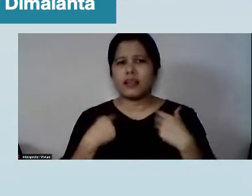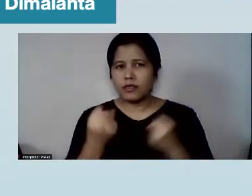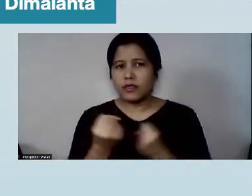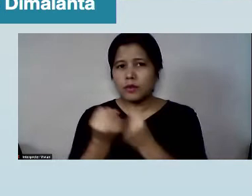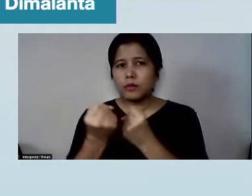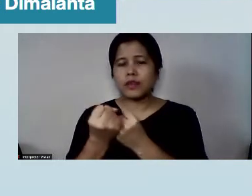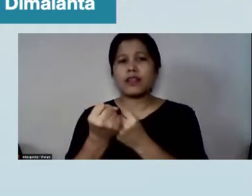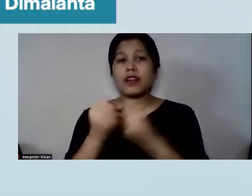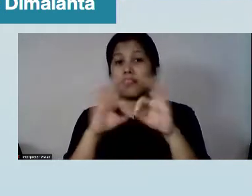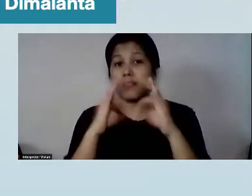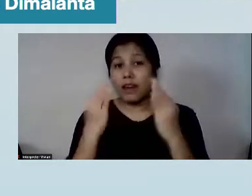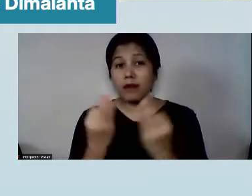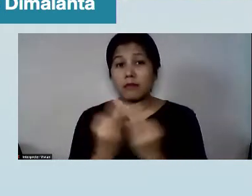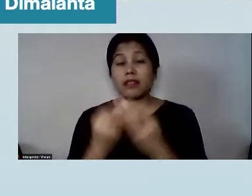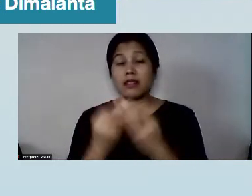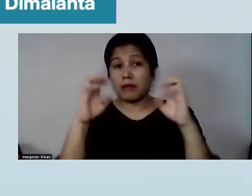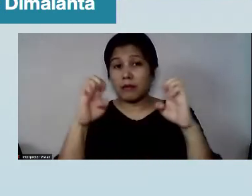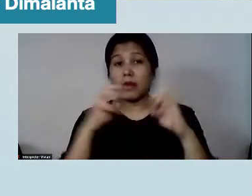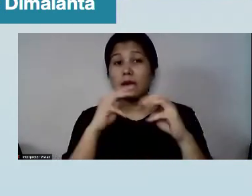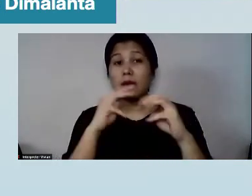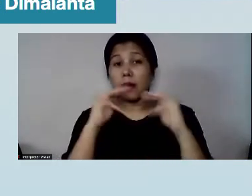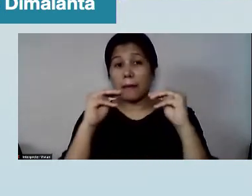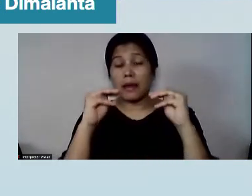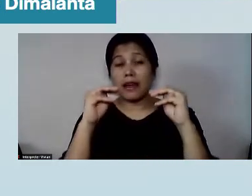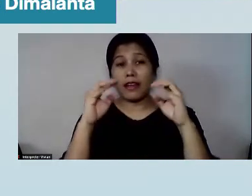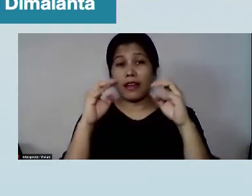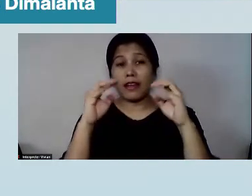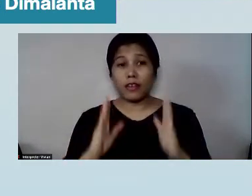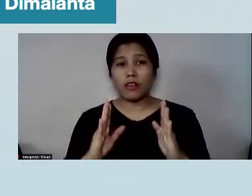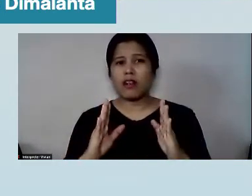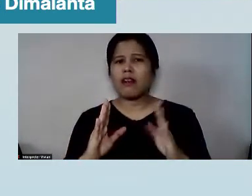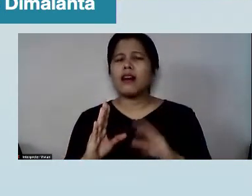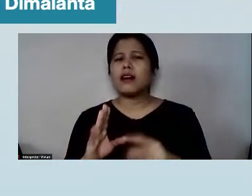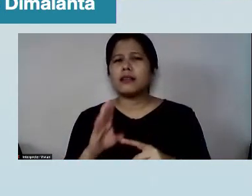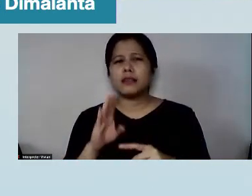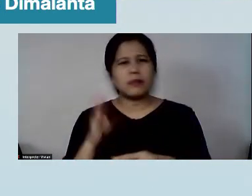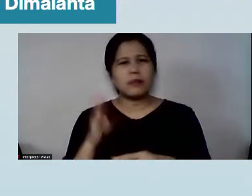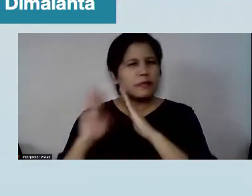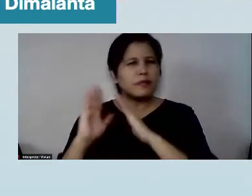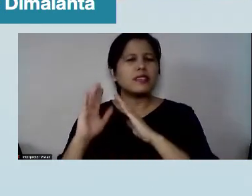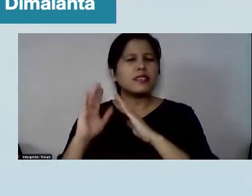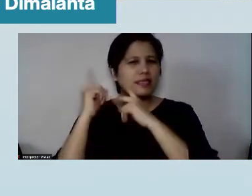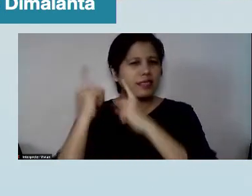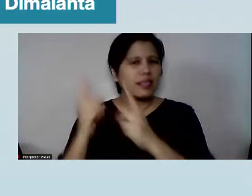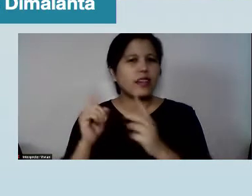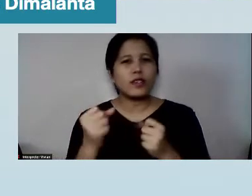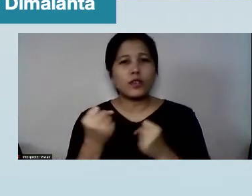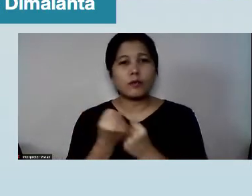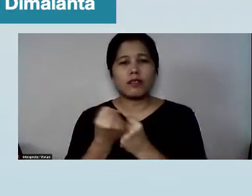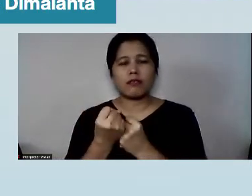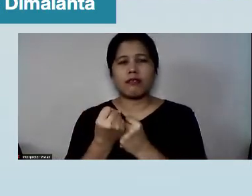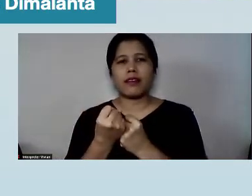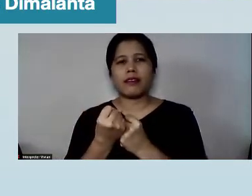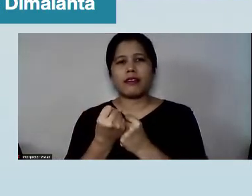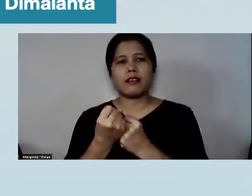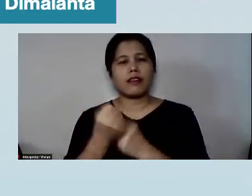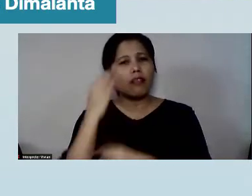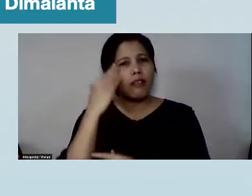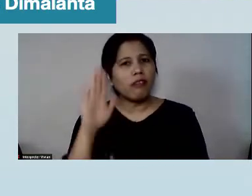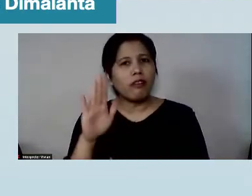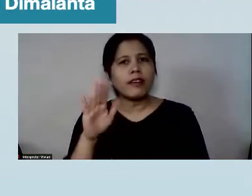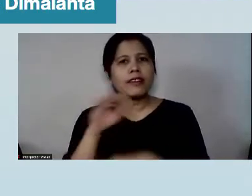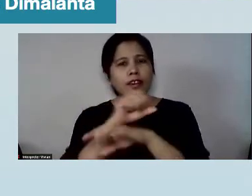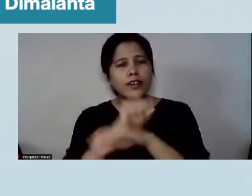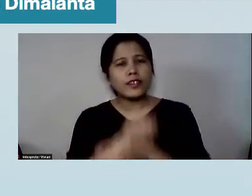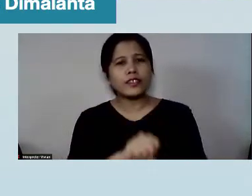my family, my mentors, who have all been supportive of me, not even knowing the condition that I had before. So it